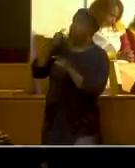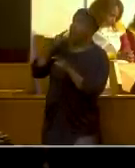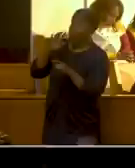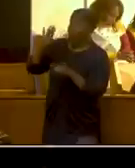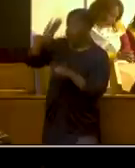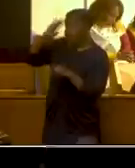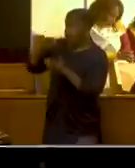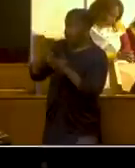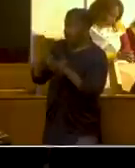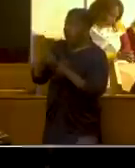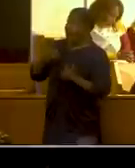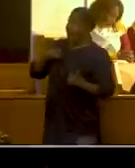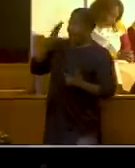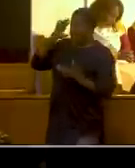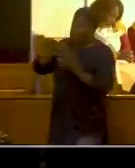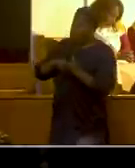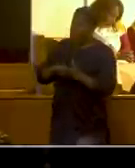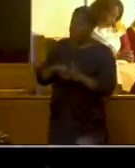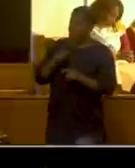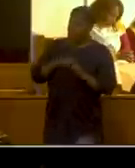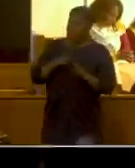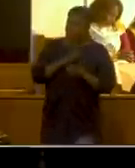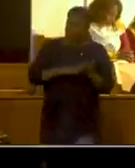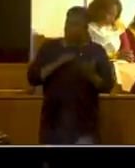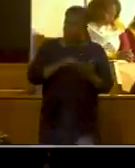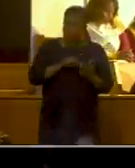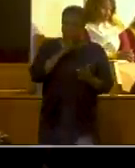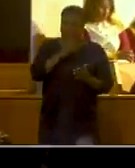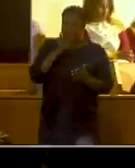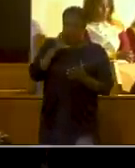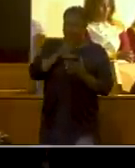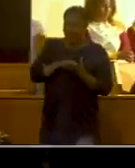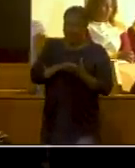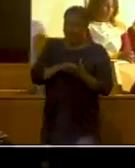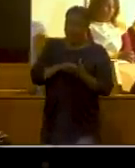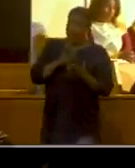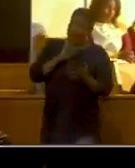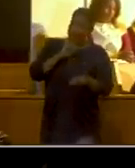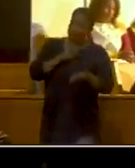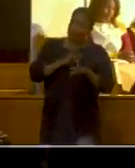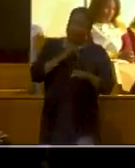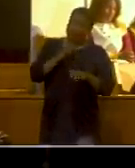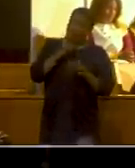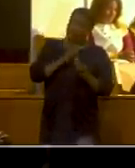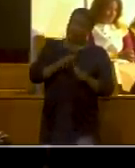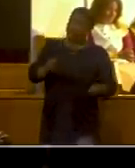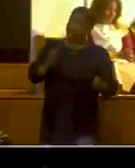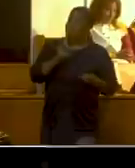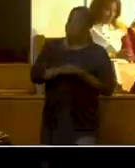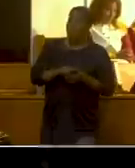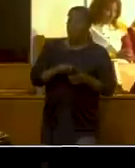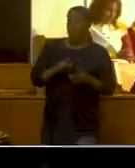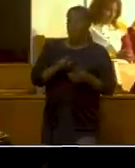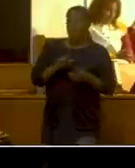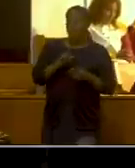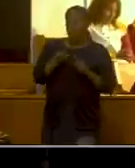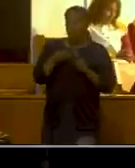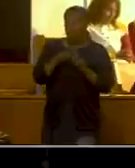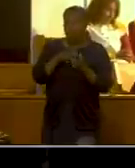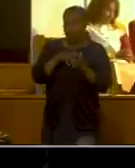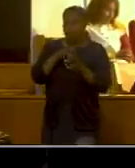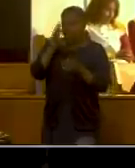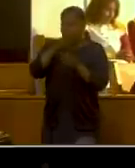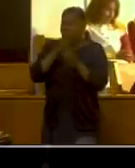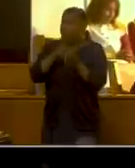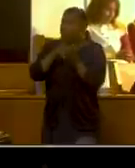unbelief. Help me, O God, in the places where my faith is feeble, where my belief is faltering, where